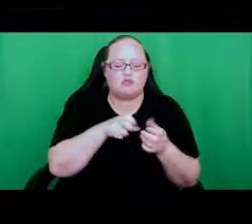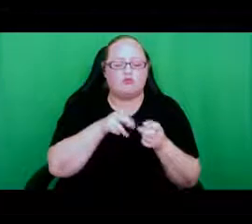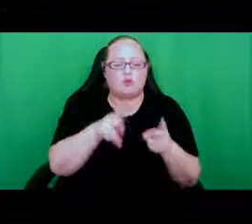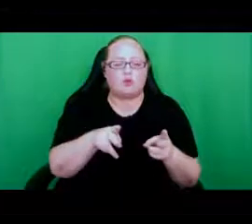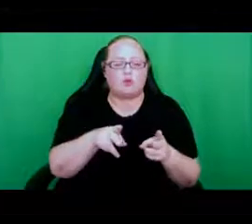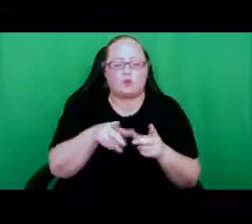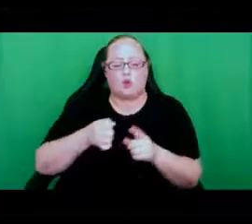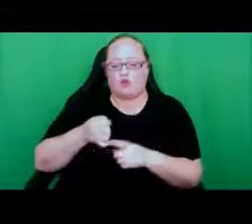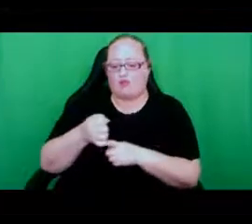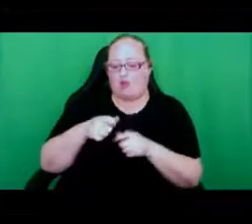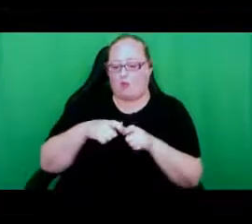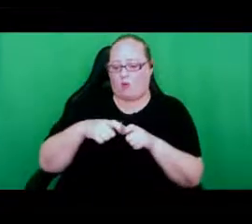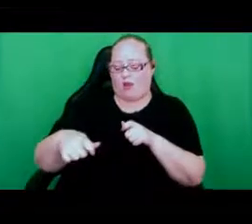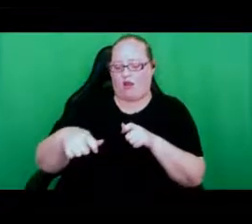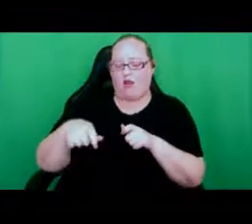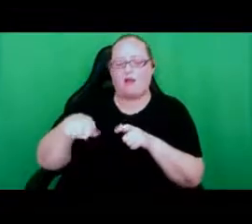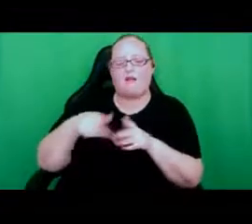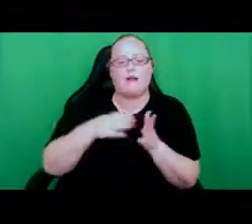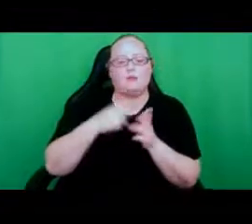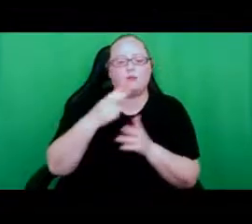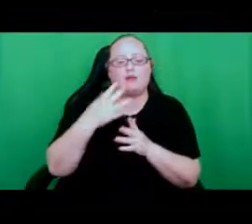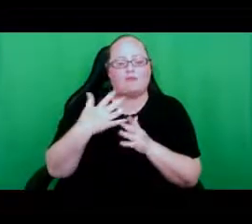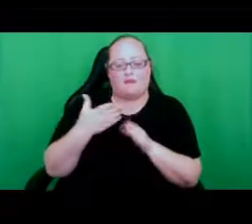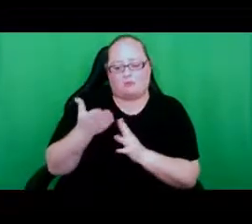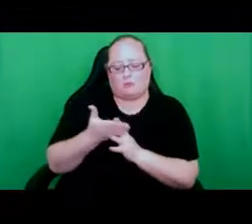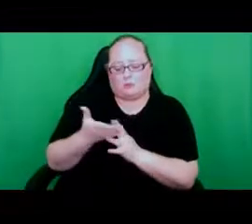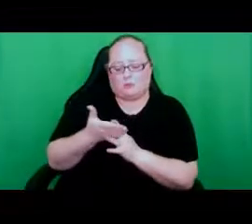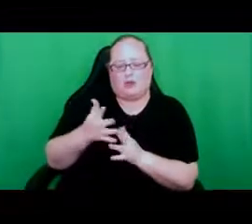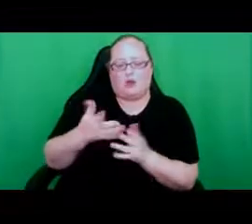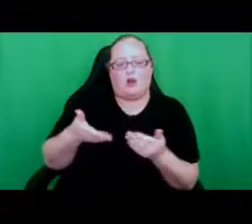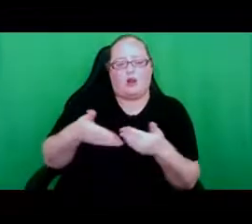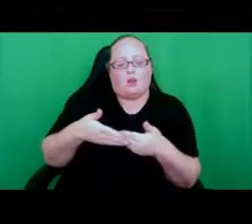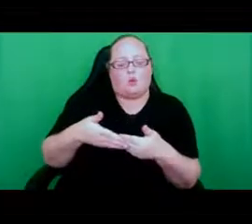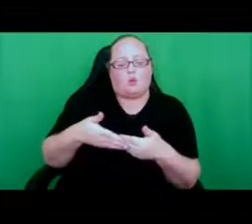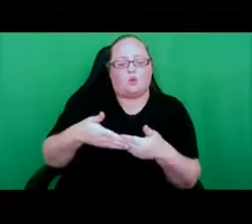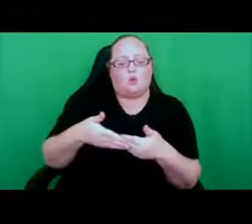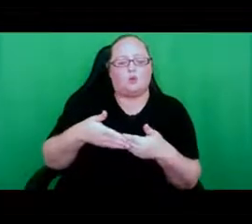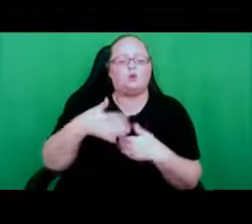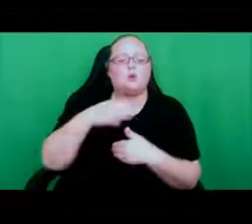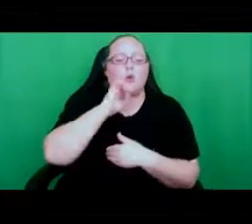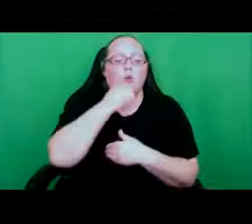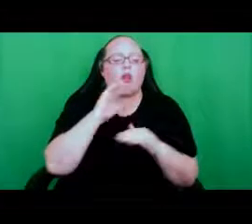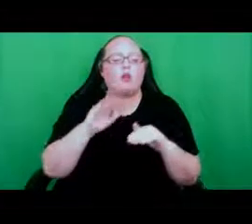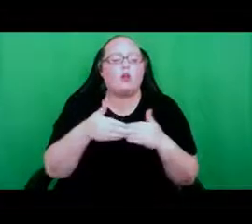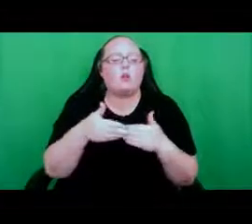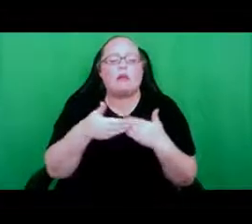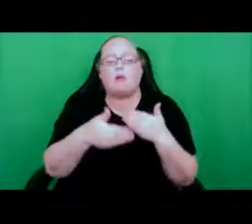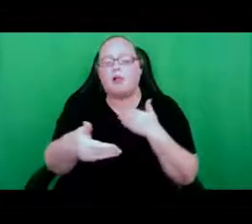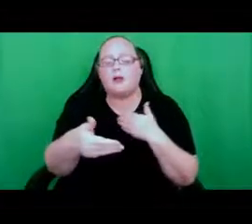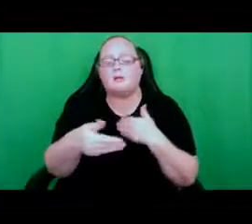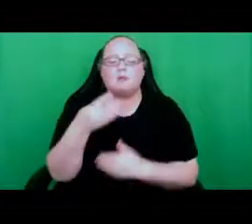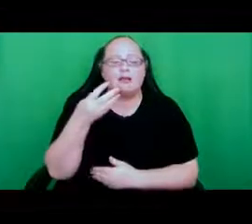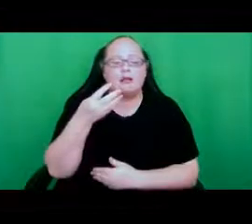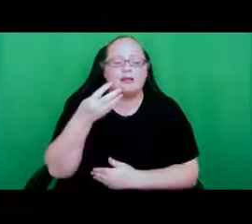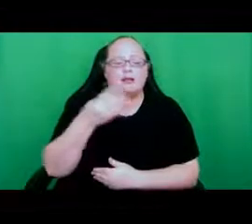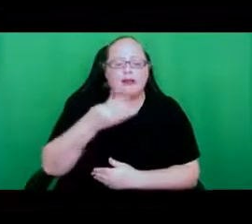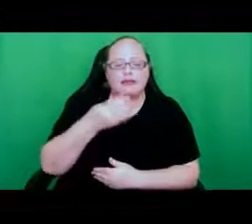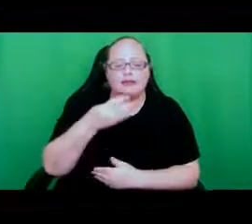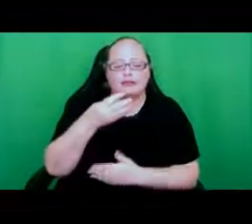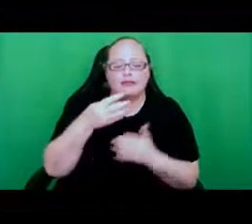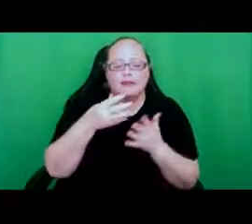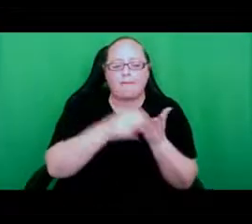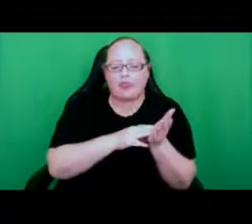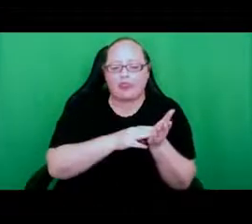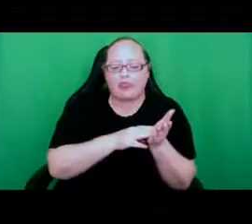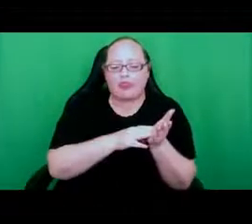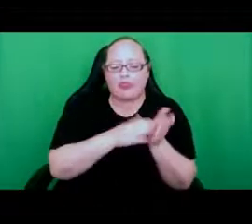M25. The plans are to shut it down for 19 months. And I think within the ward summaries, it says it's from